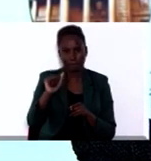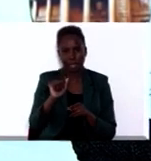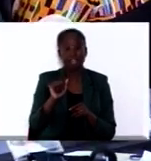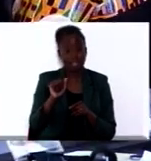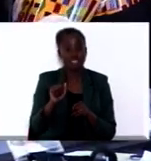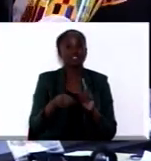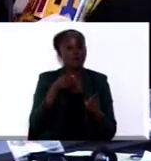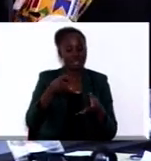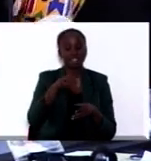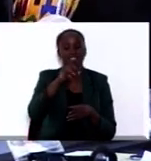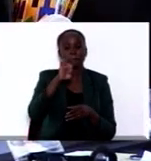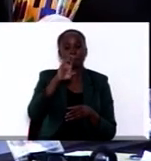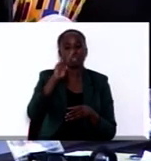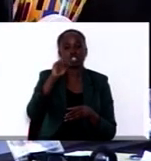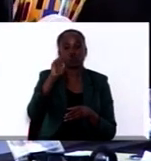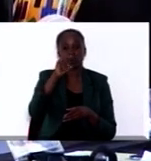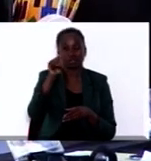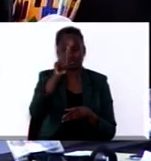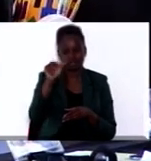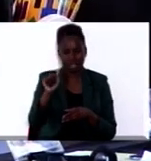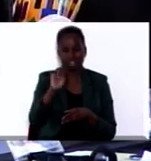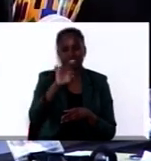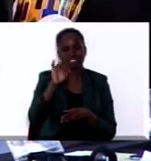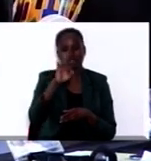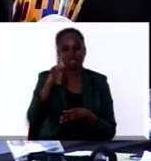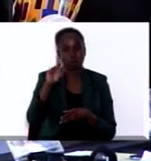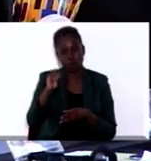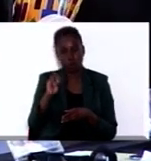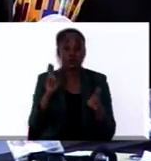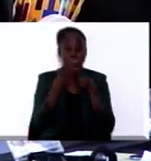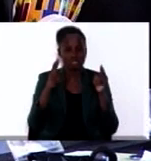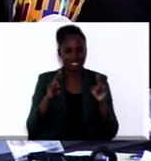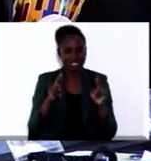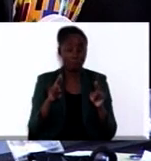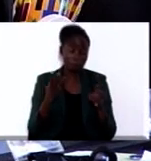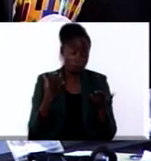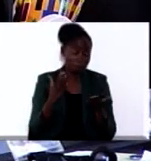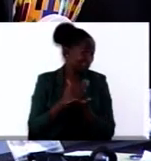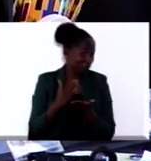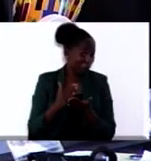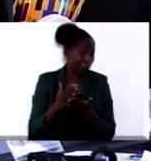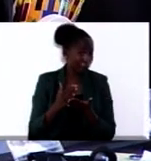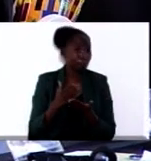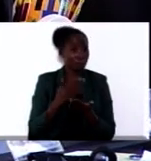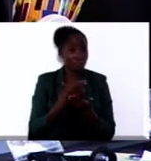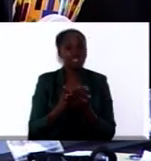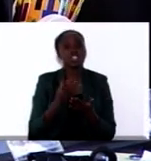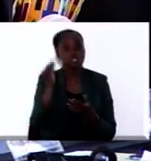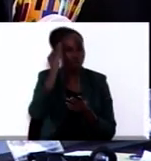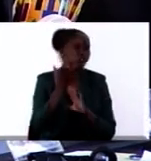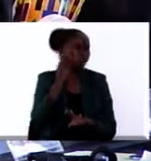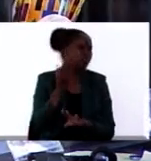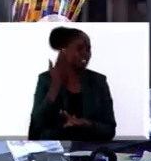Medunsa, Sefako Makgatho University. Those of us who are a little bit older will continue to call you Medunsa.